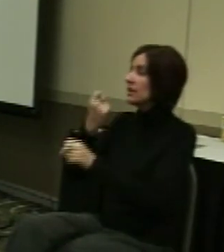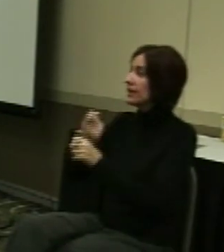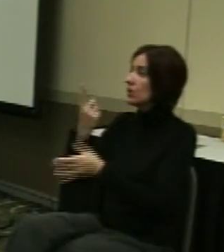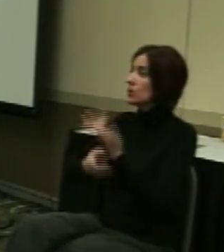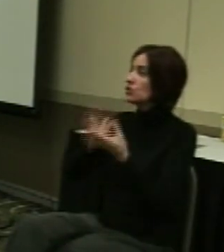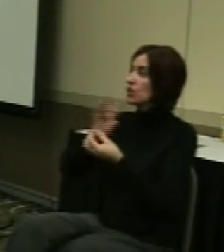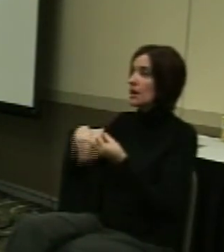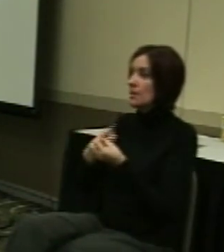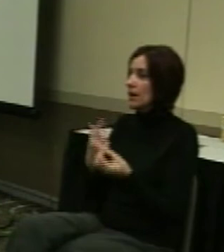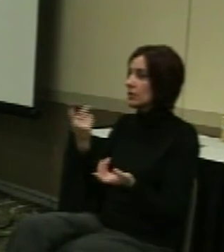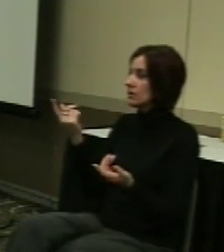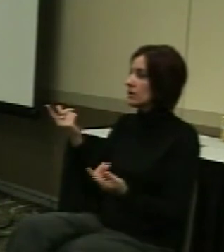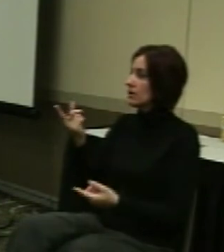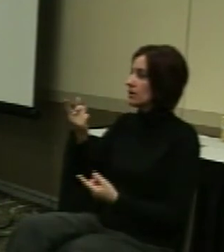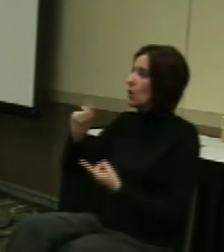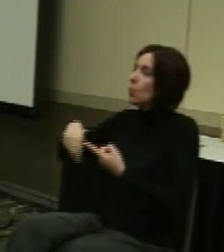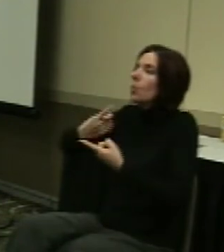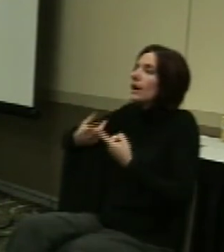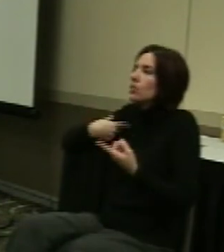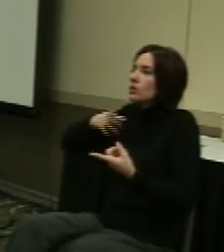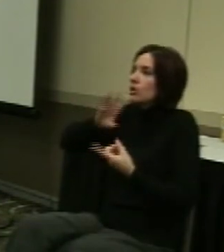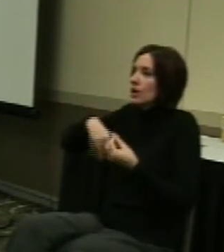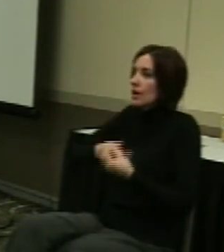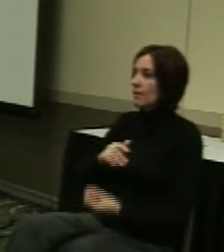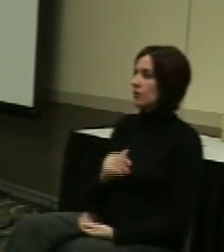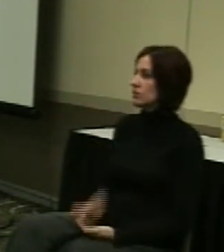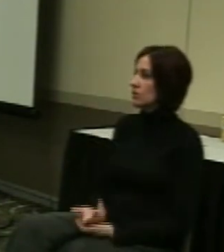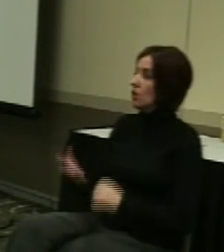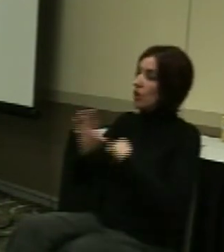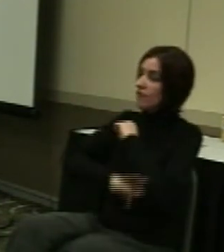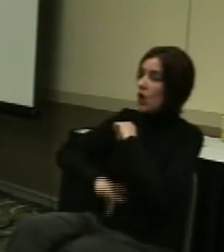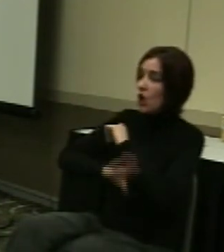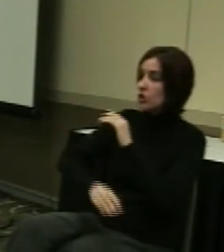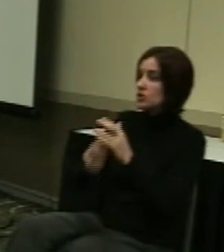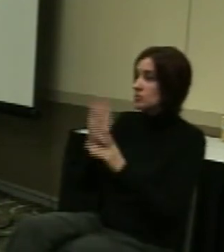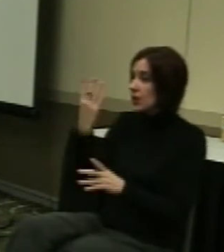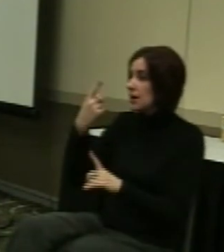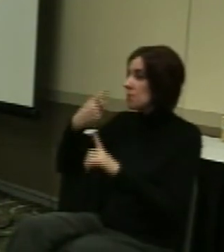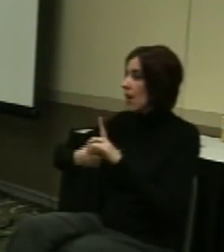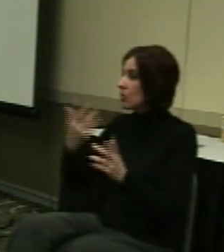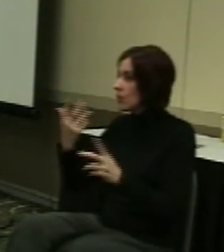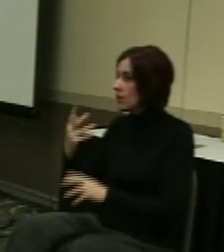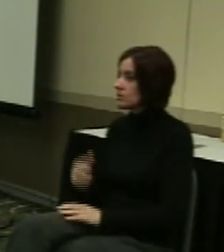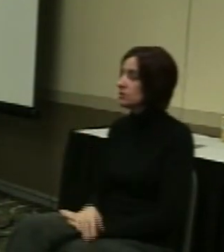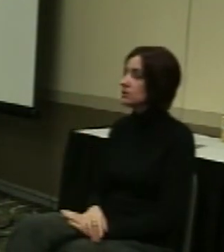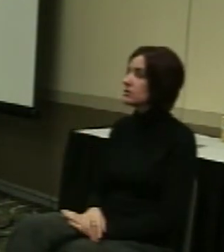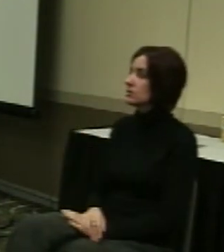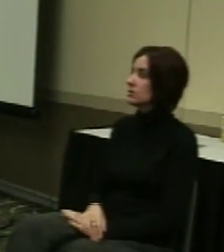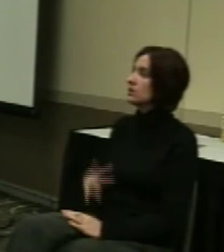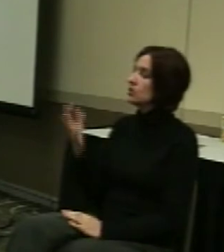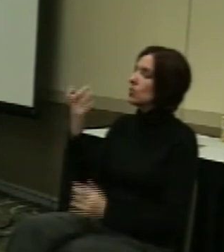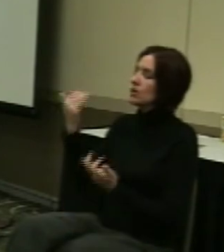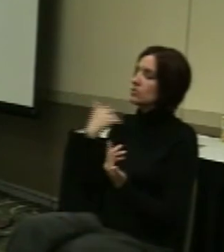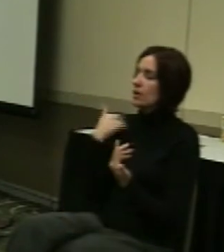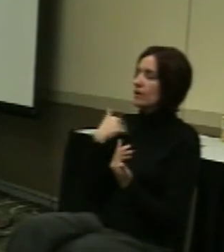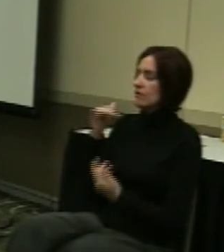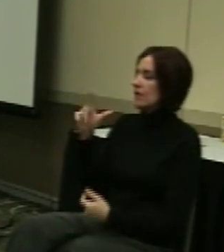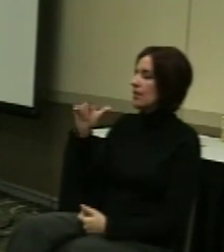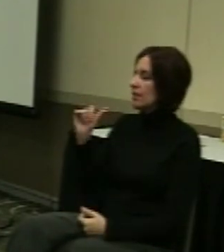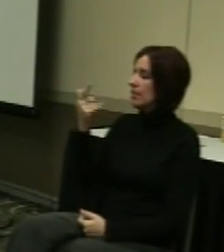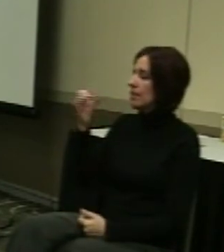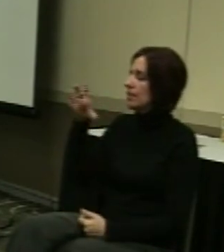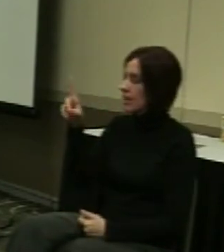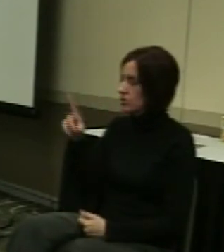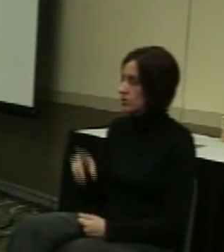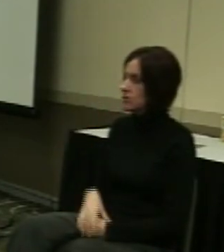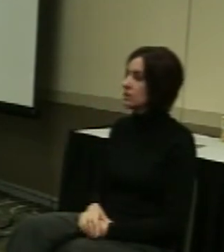August or September or August or April or what? Wouldn't you want to know what time, a legend? So I would like to tell you